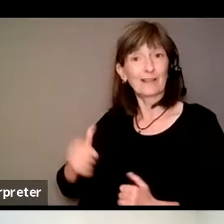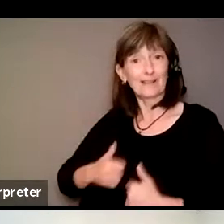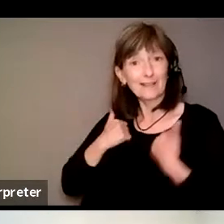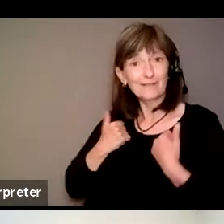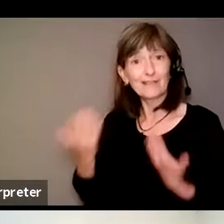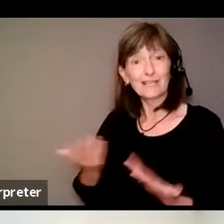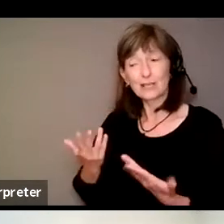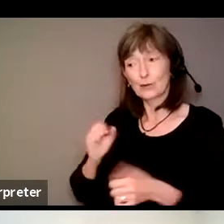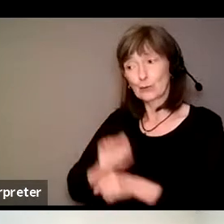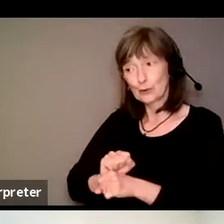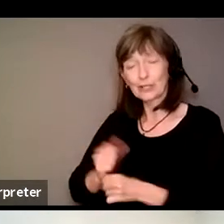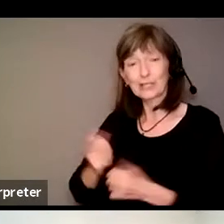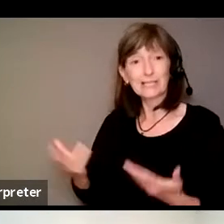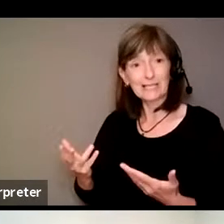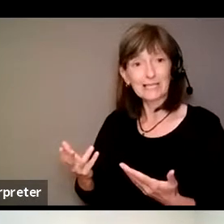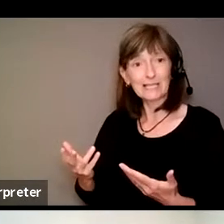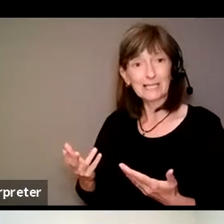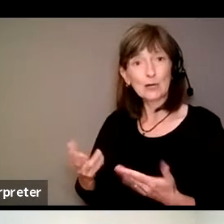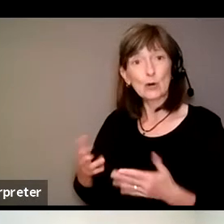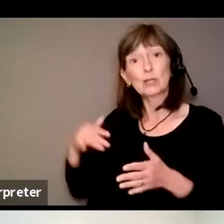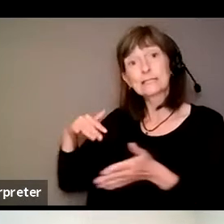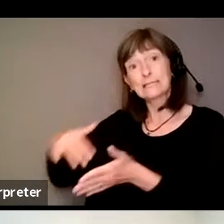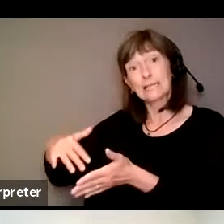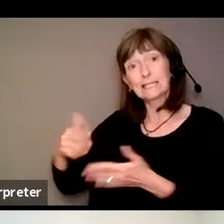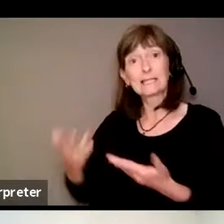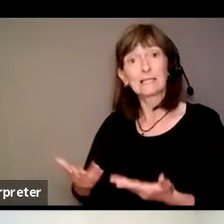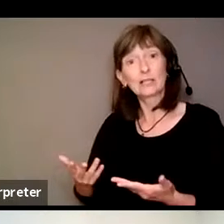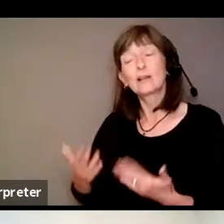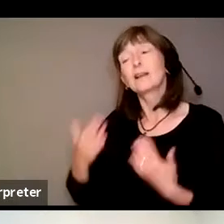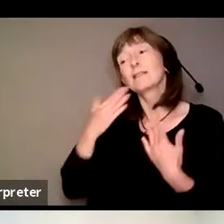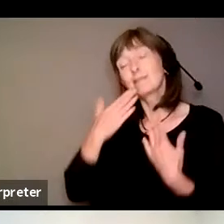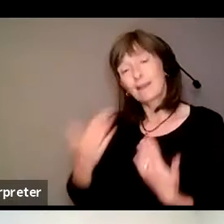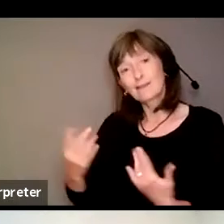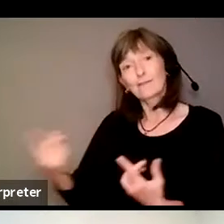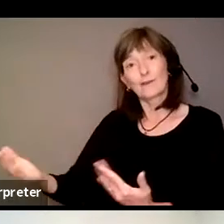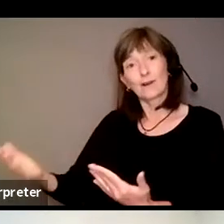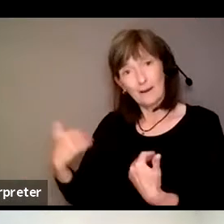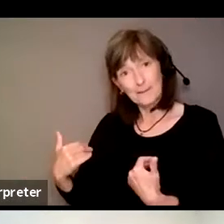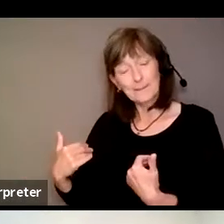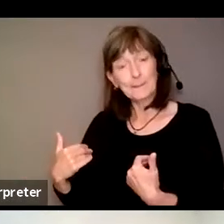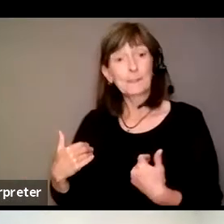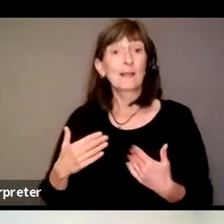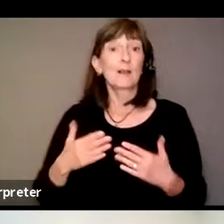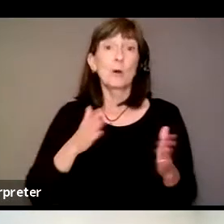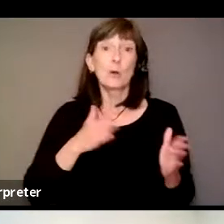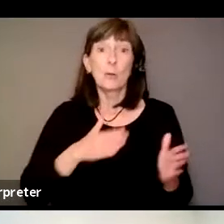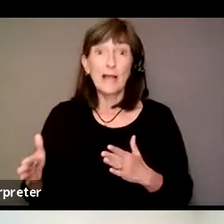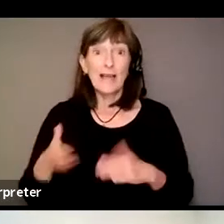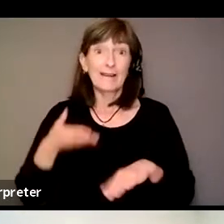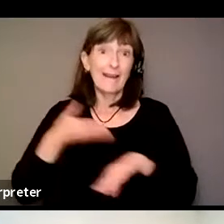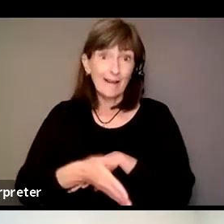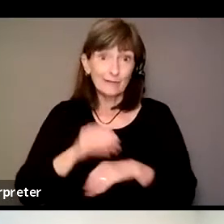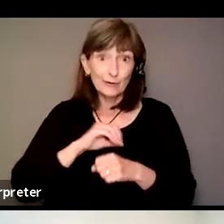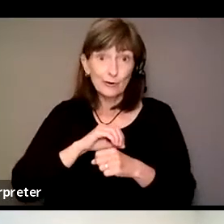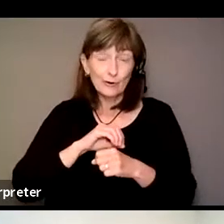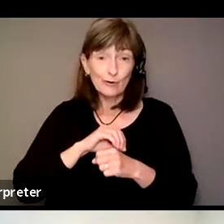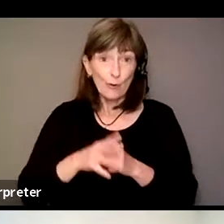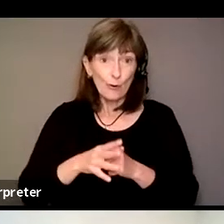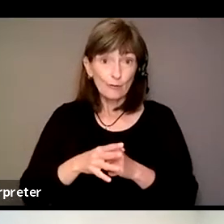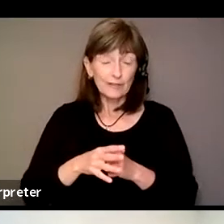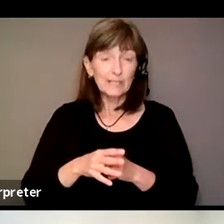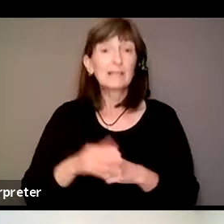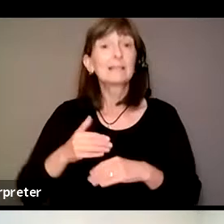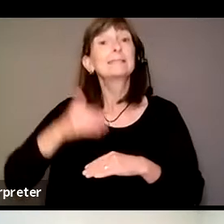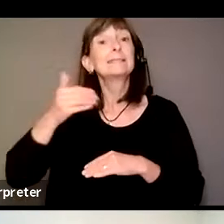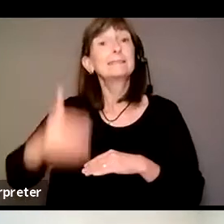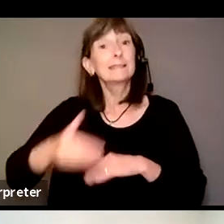to work or a place to study. So our plan was go forward beyond COVID, was now the next time we do